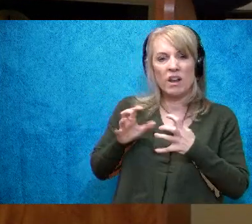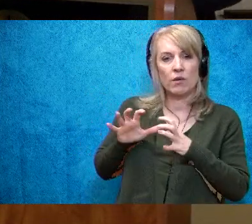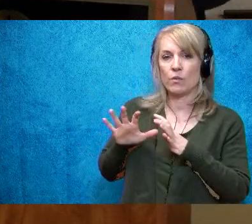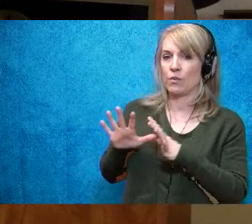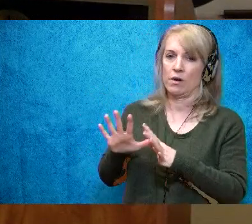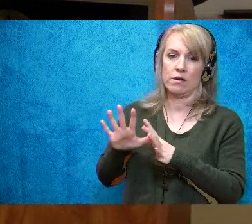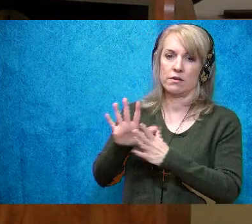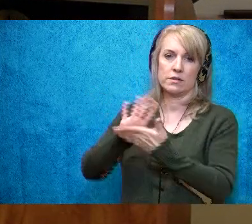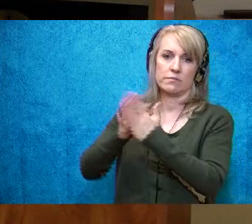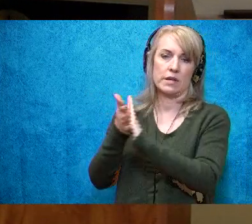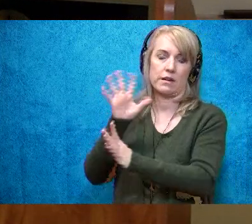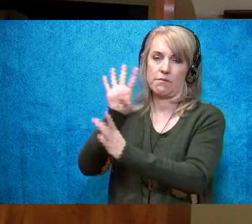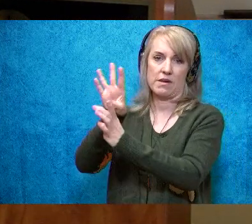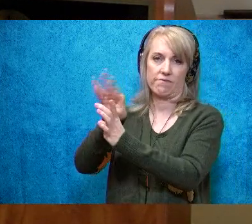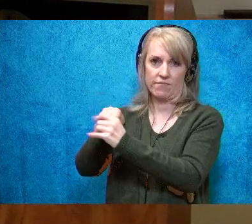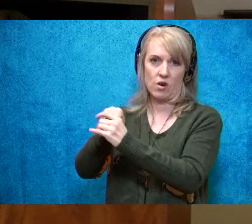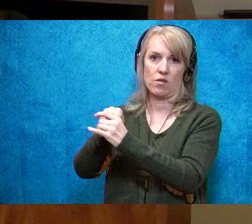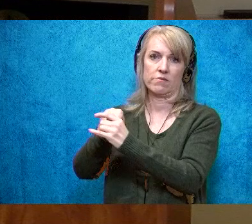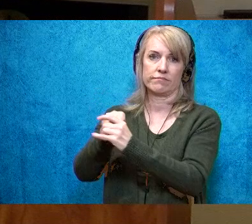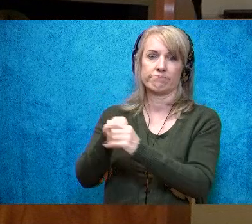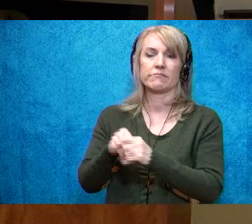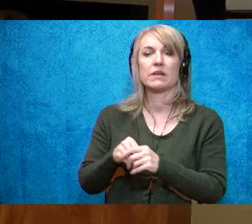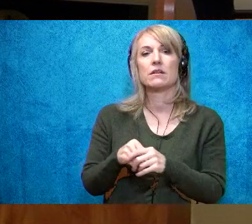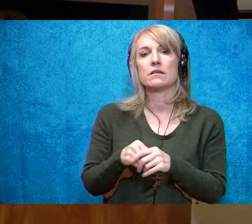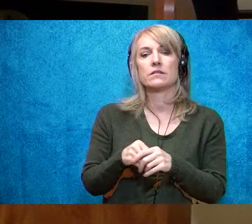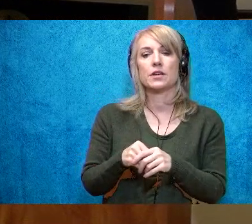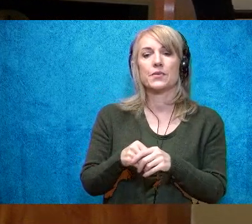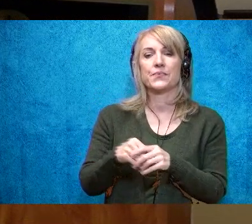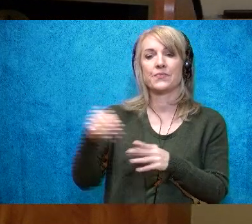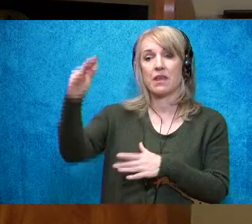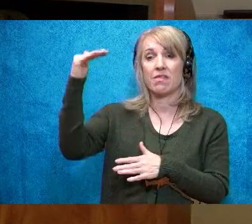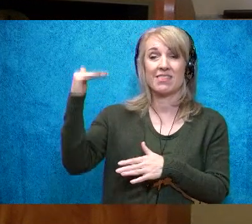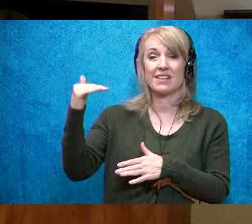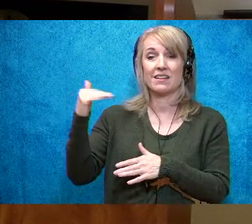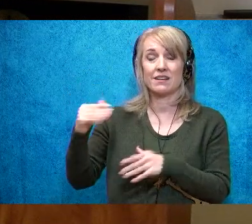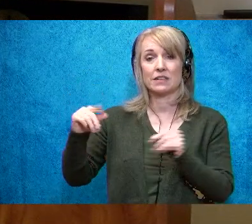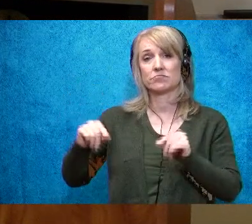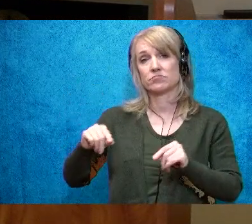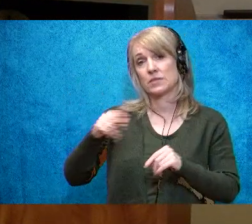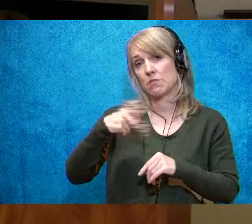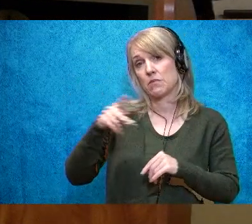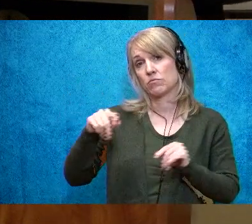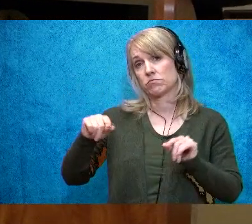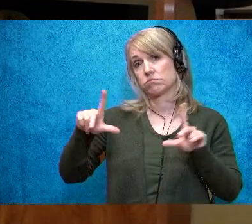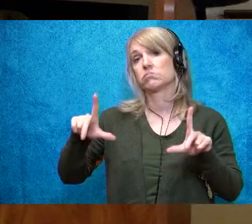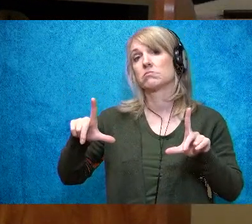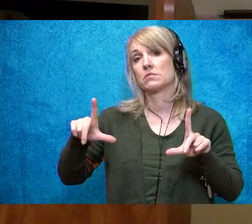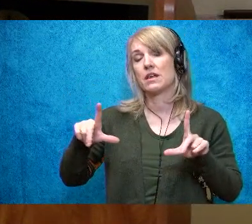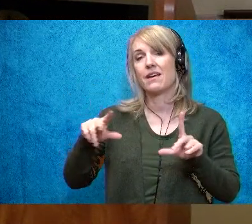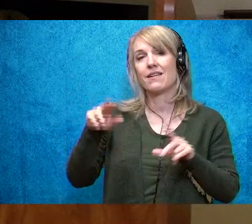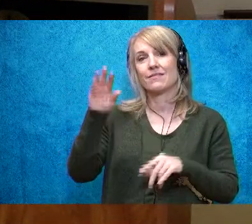slide and just kind of introduce something that FDR saw as an issue. He saw Great Britain sitting